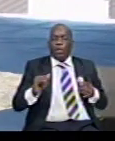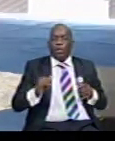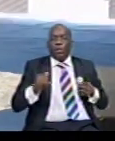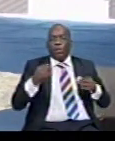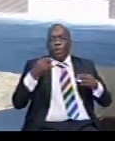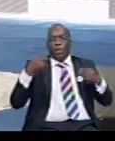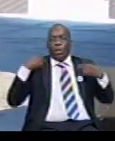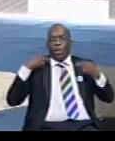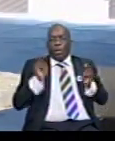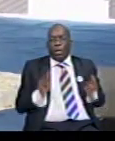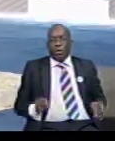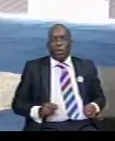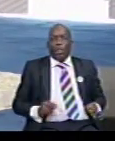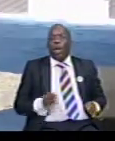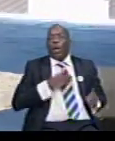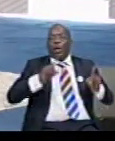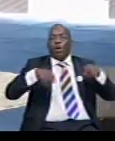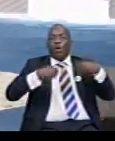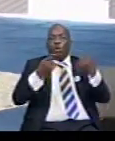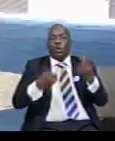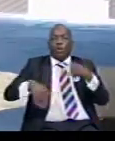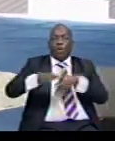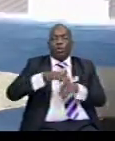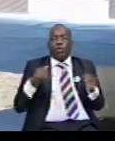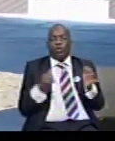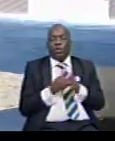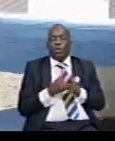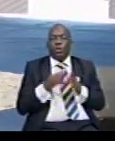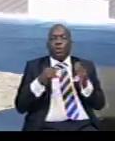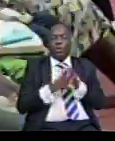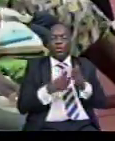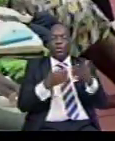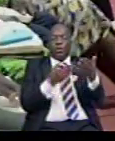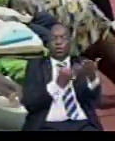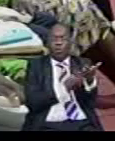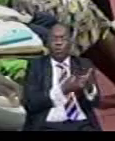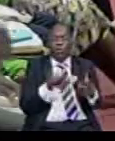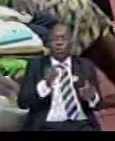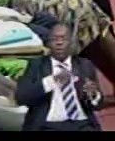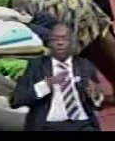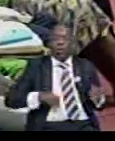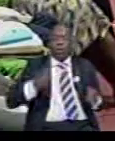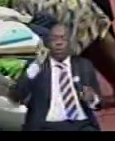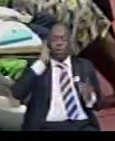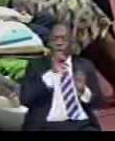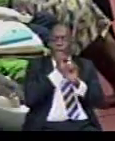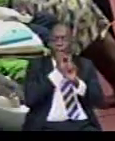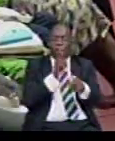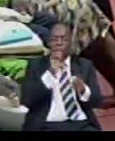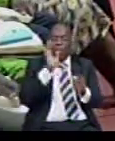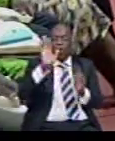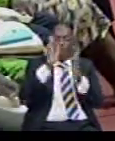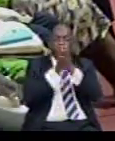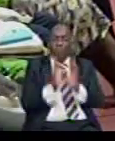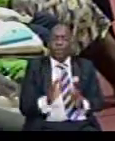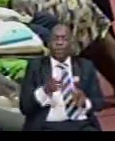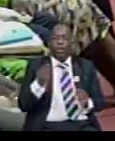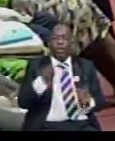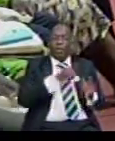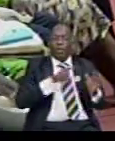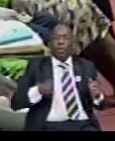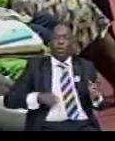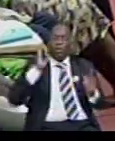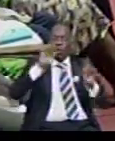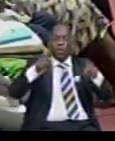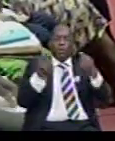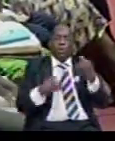went beyond. This morning, the Lord will answer your prayer. He will go beyond what